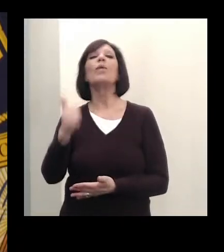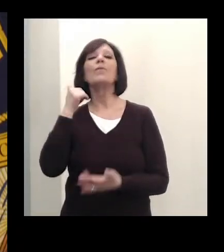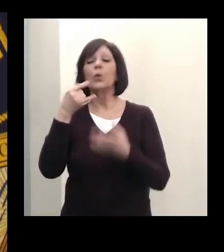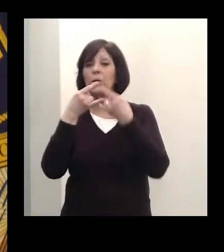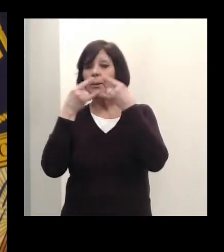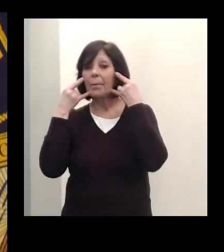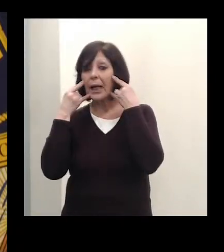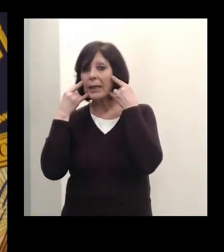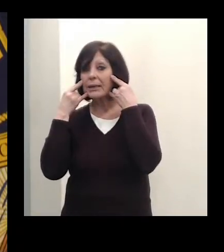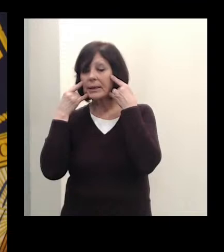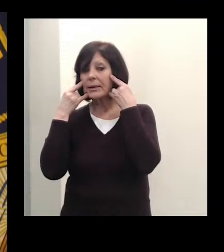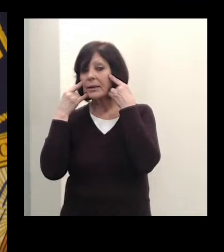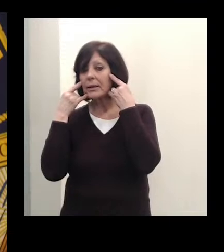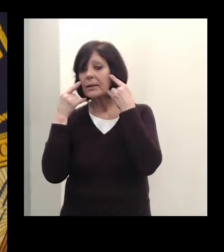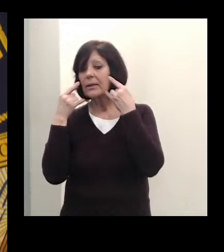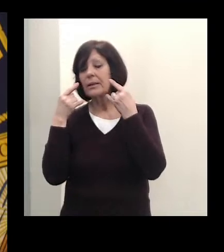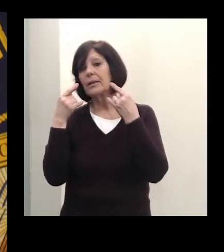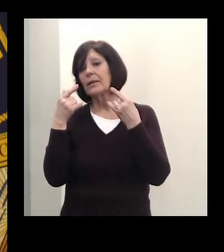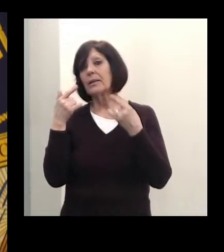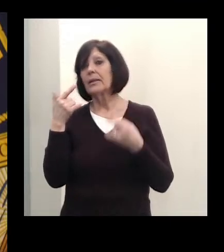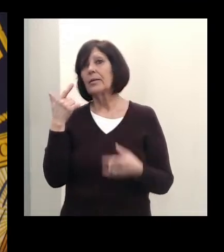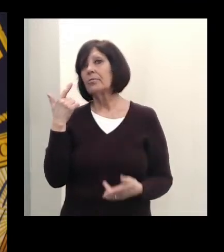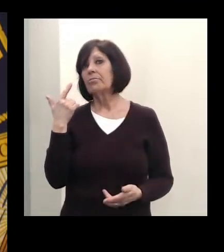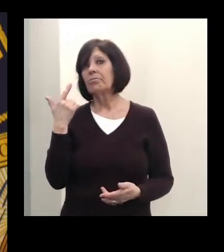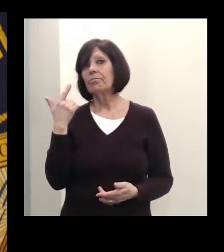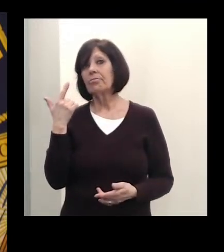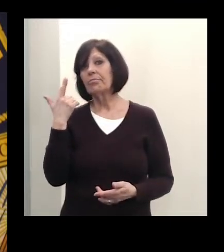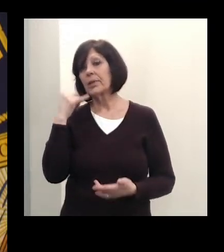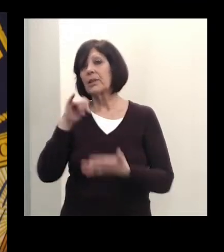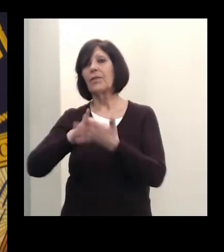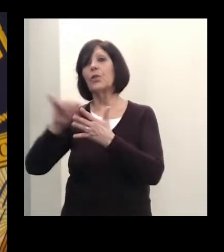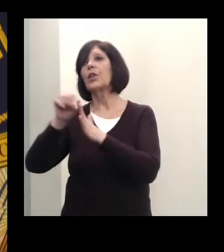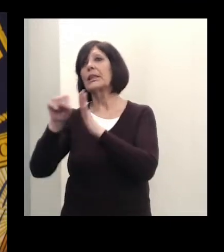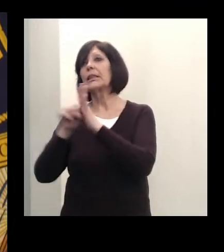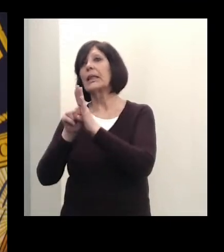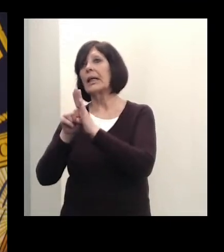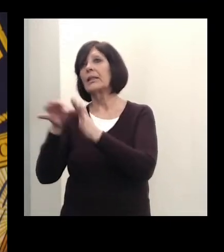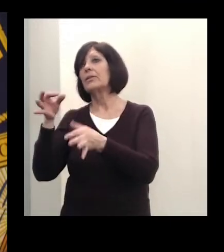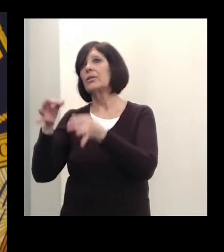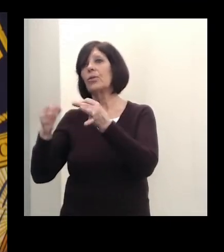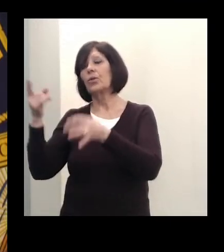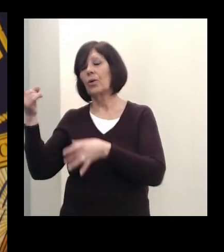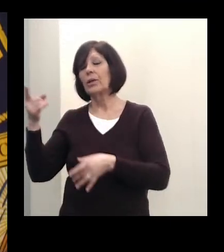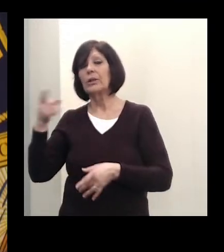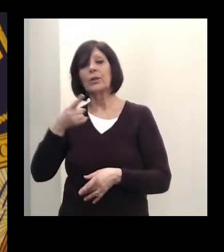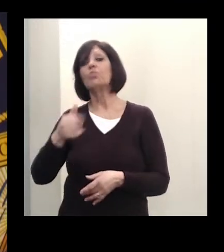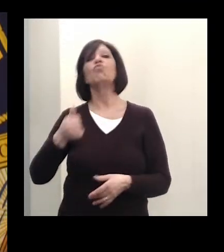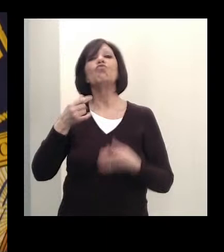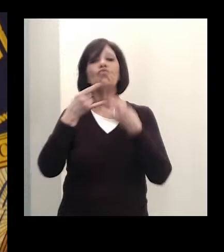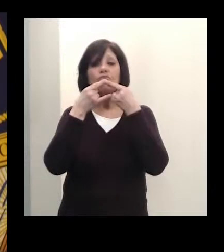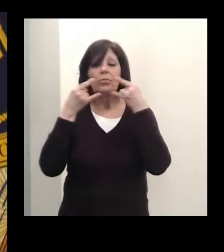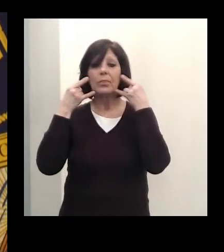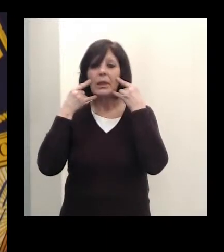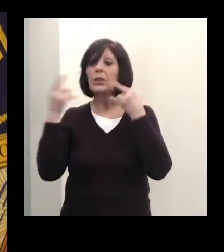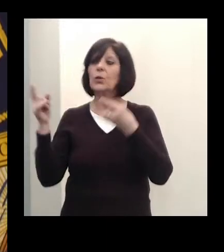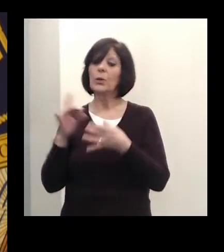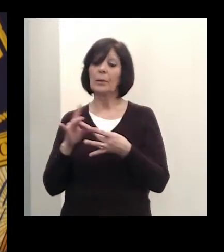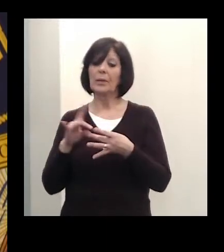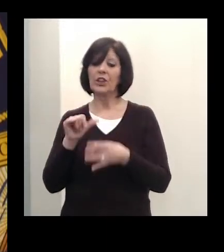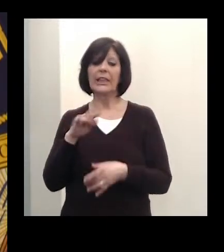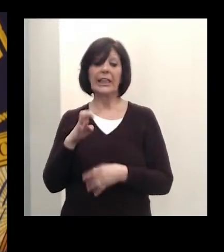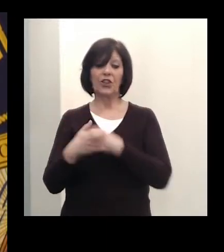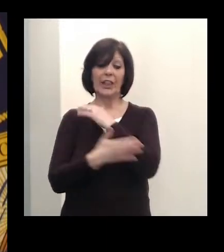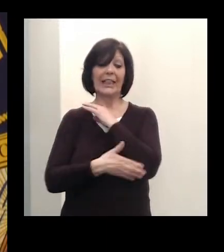on the New York State court ruling that you've already commented on. And you mentioned that in Erie County, obviously, that's